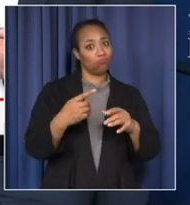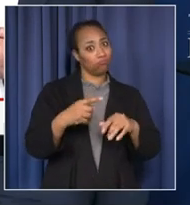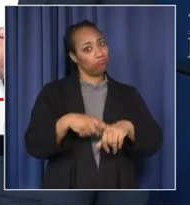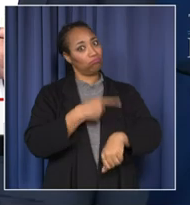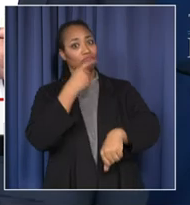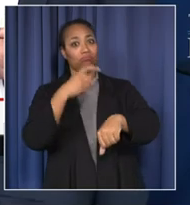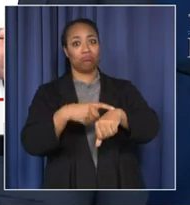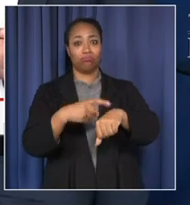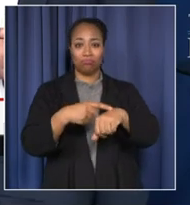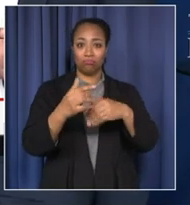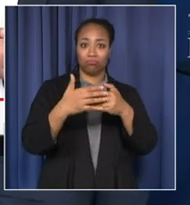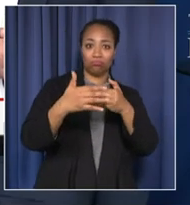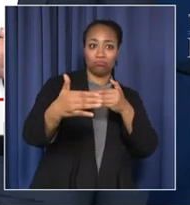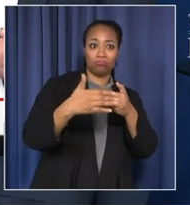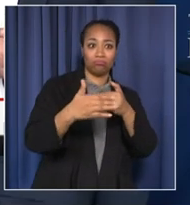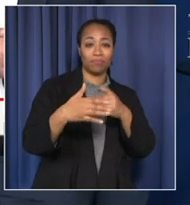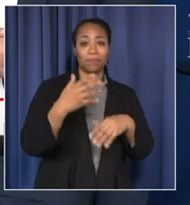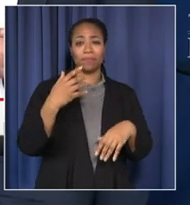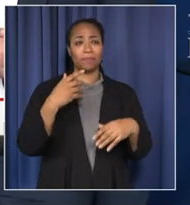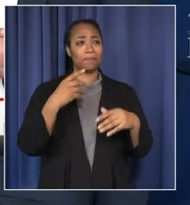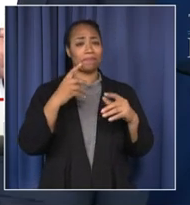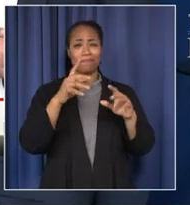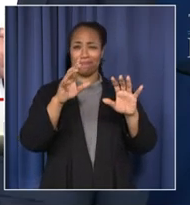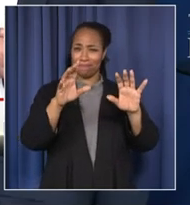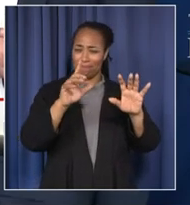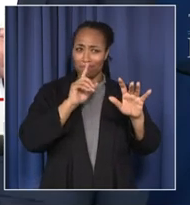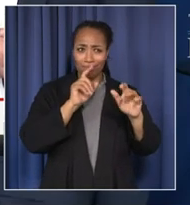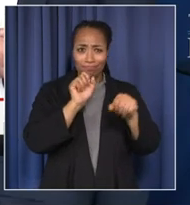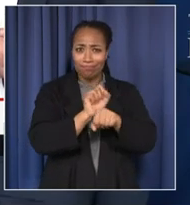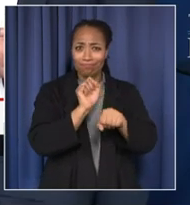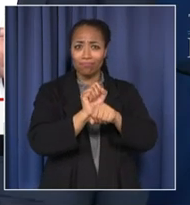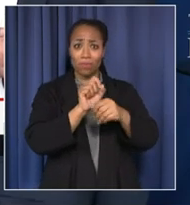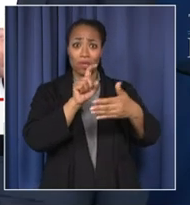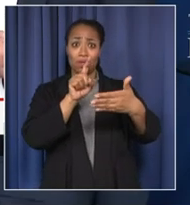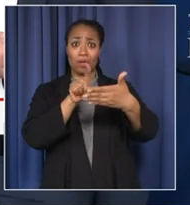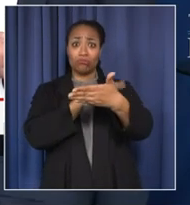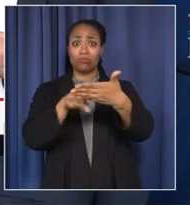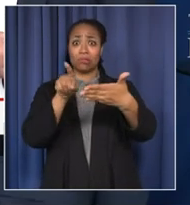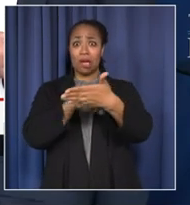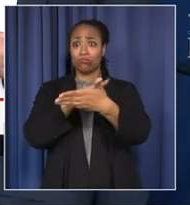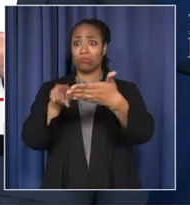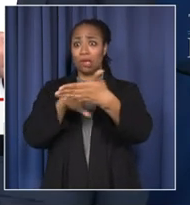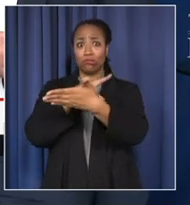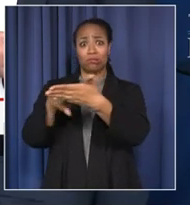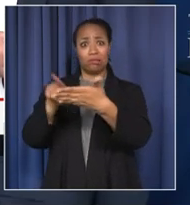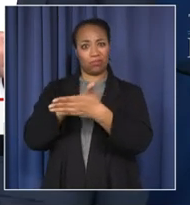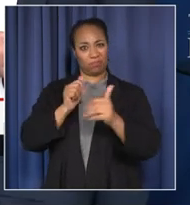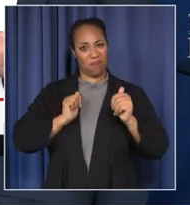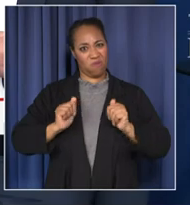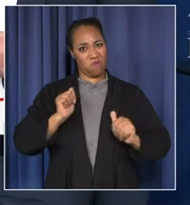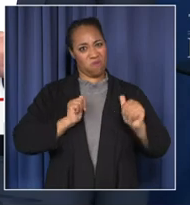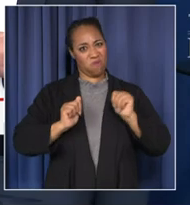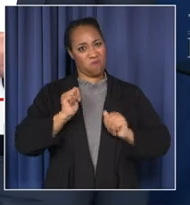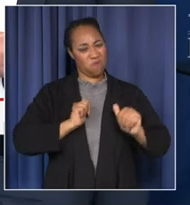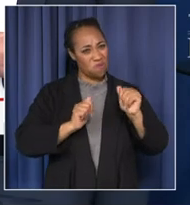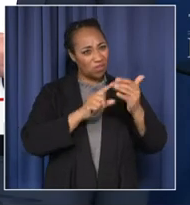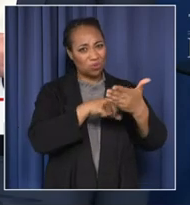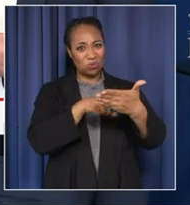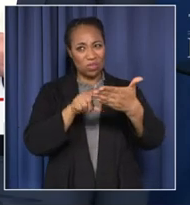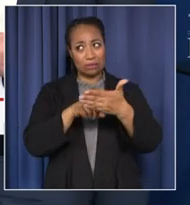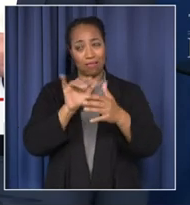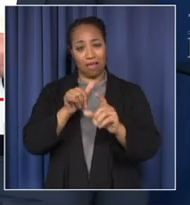reputation in the arts community in locally and around the world. But it's also bad for